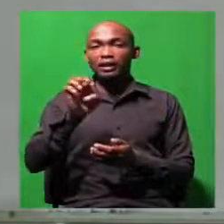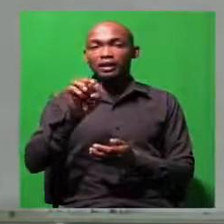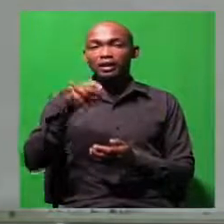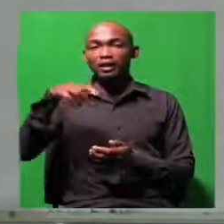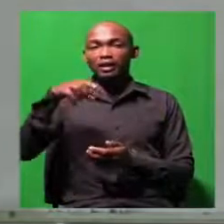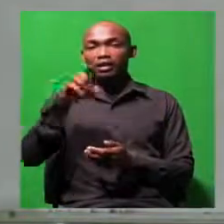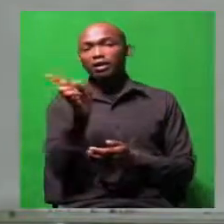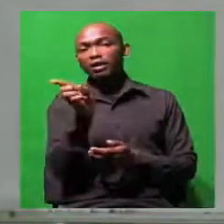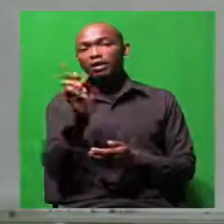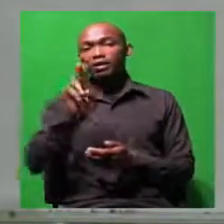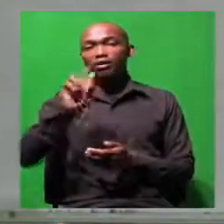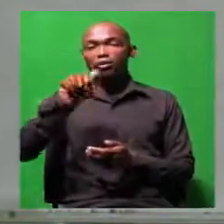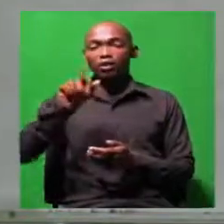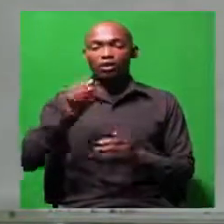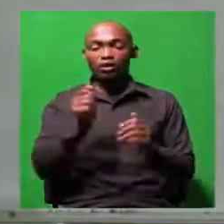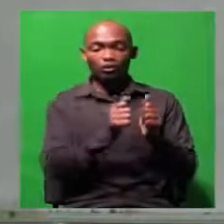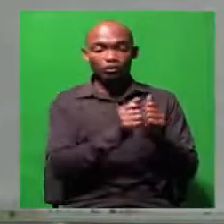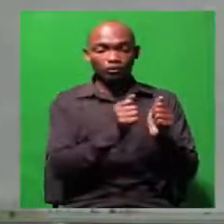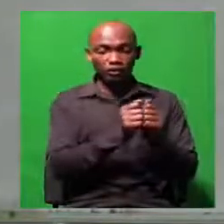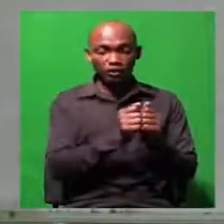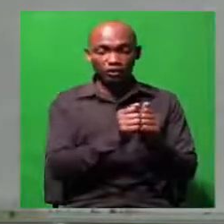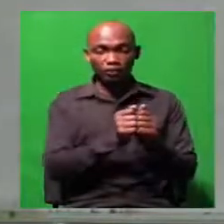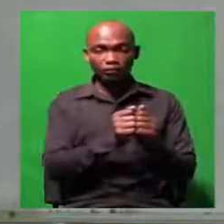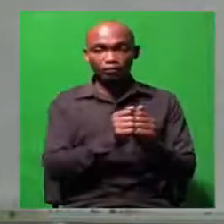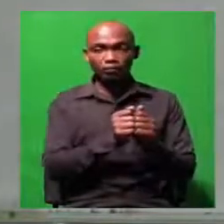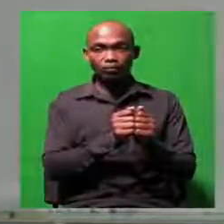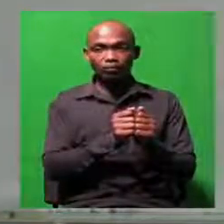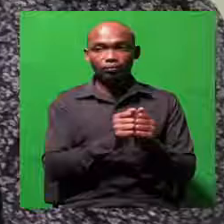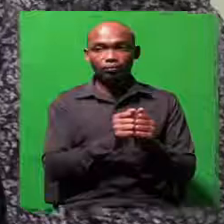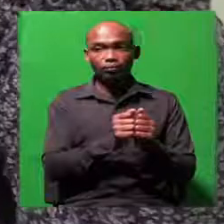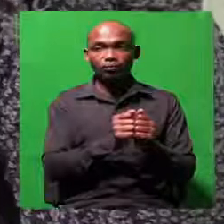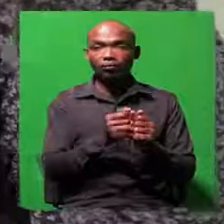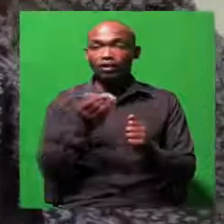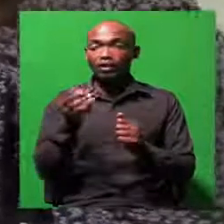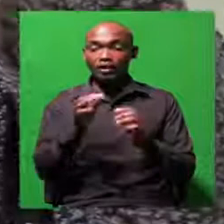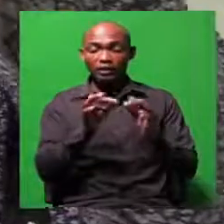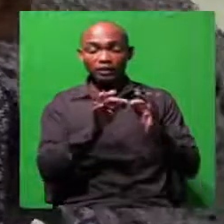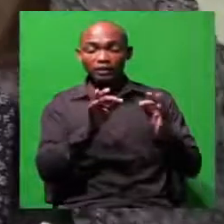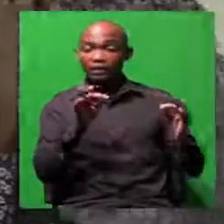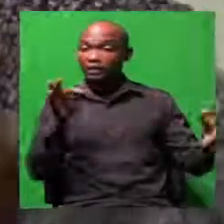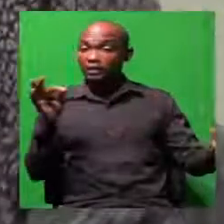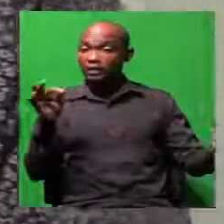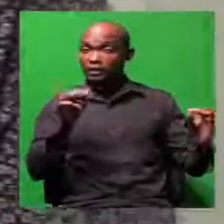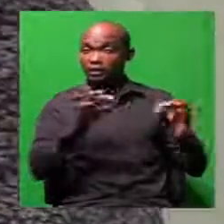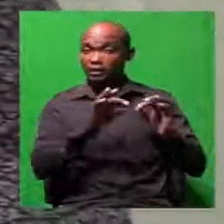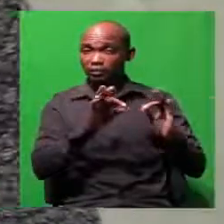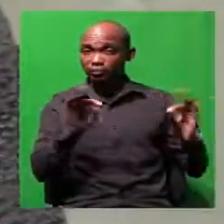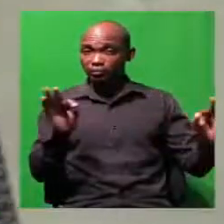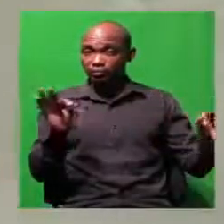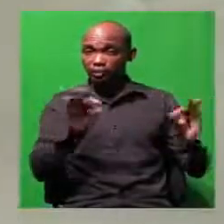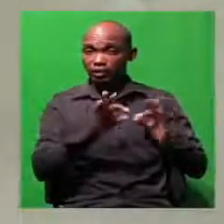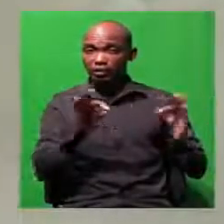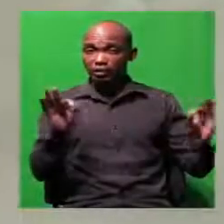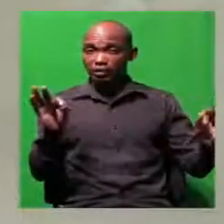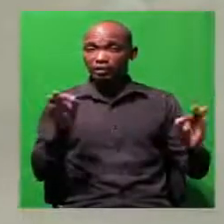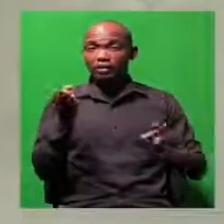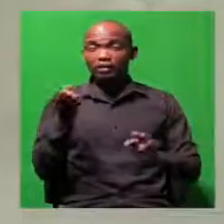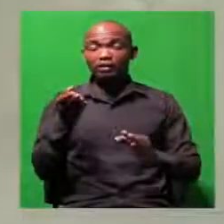And then we have a string. This is a string or thread that we are going to